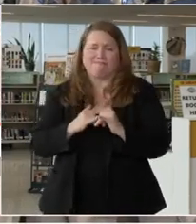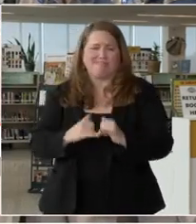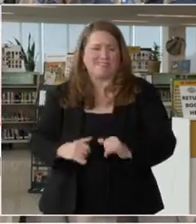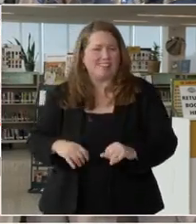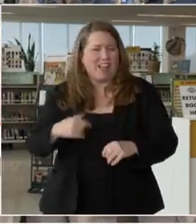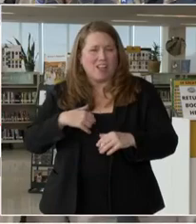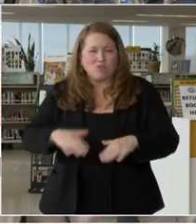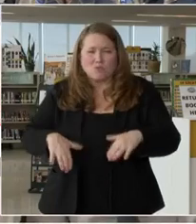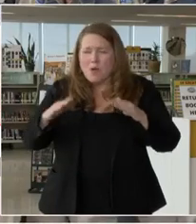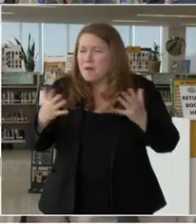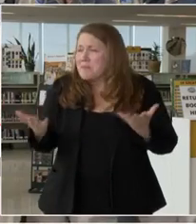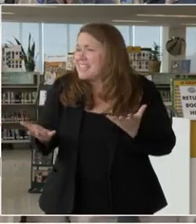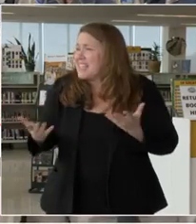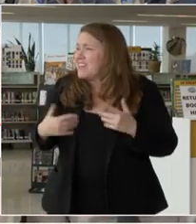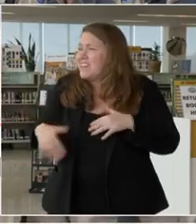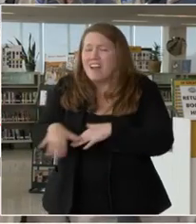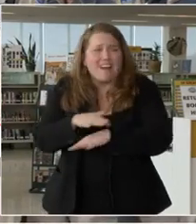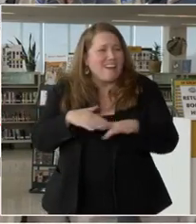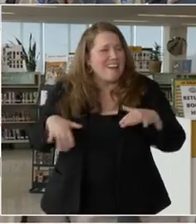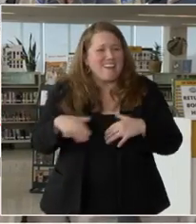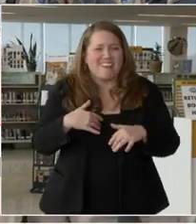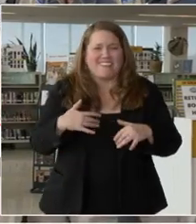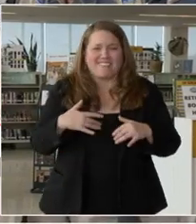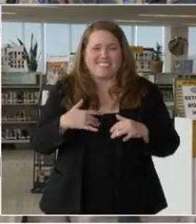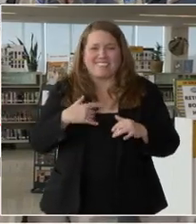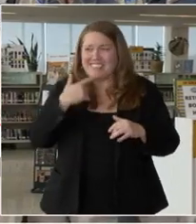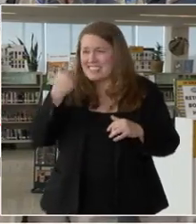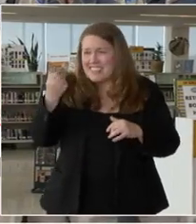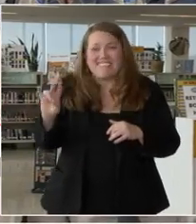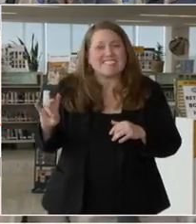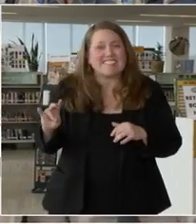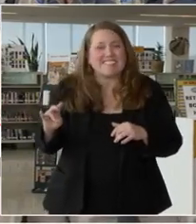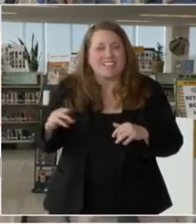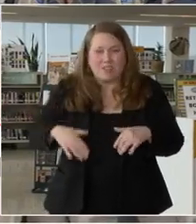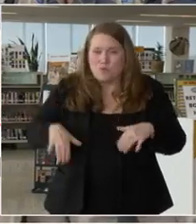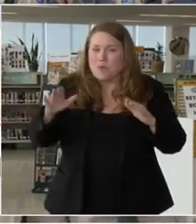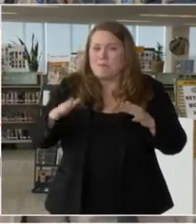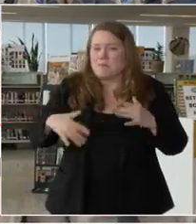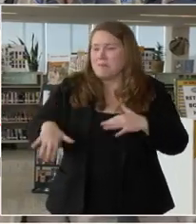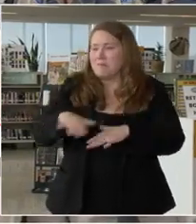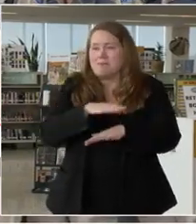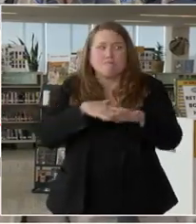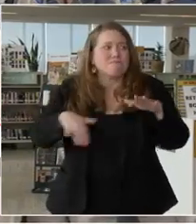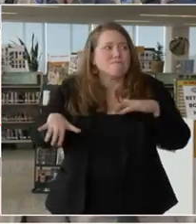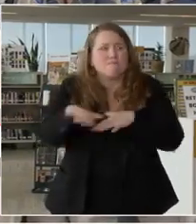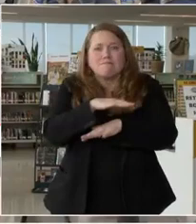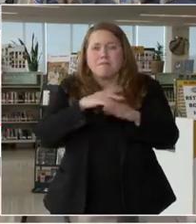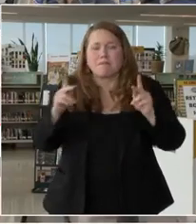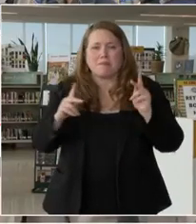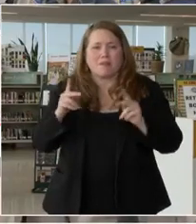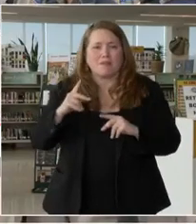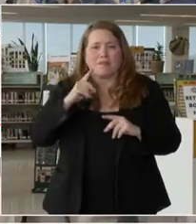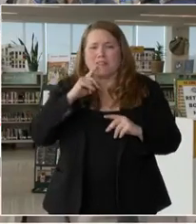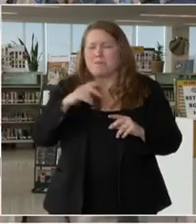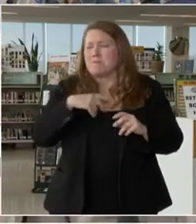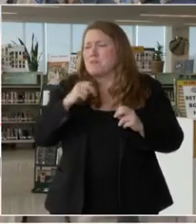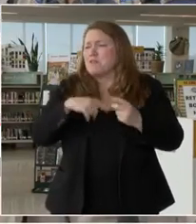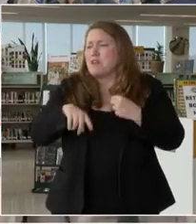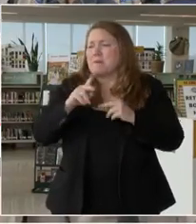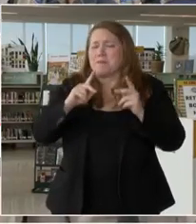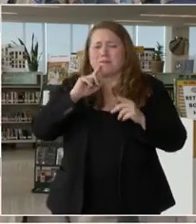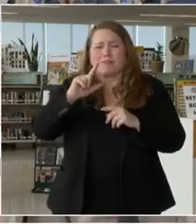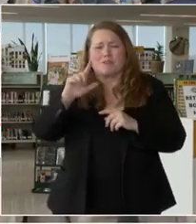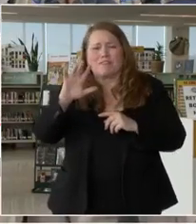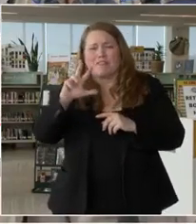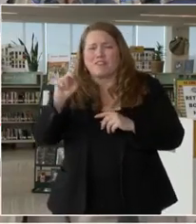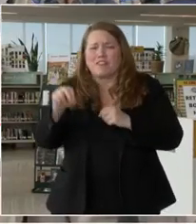I grew up around all these people, right? I mean, since I was 17 years of age, right? I grew up around these folks. And, you know, you've been around people for 25, 30 years. I mean, that